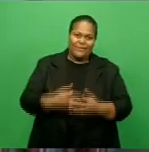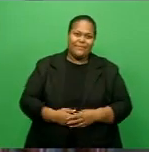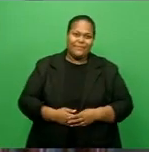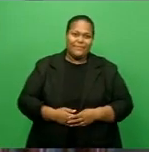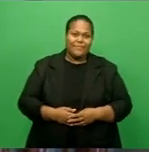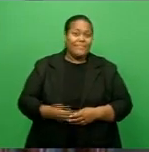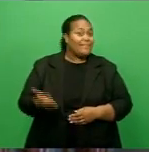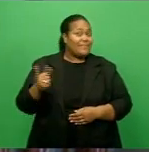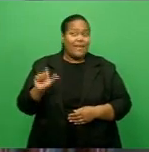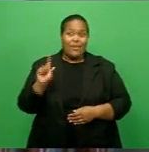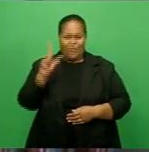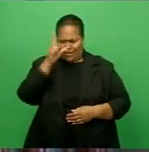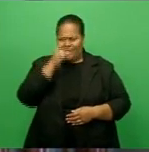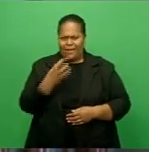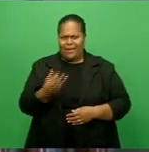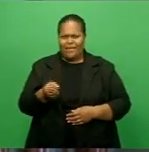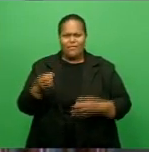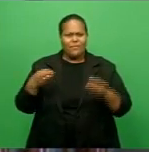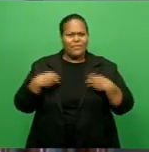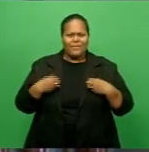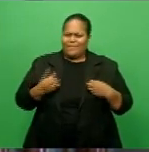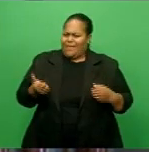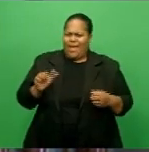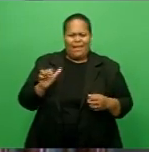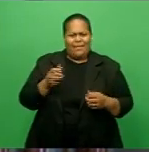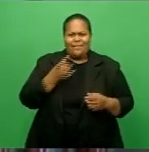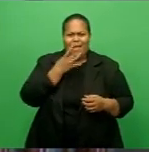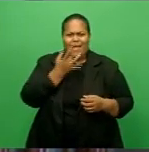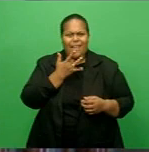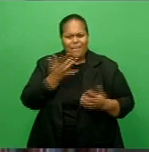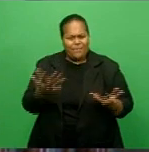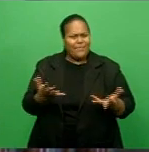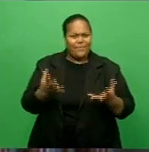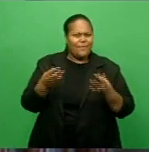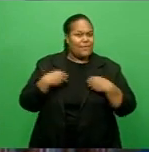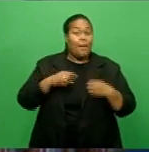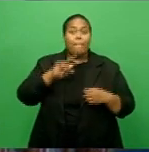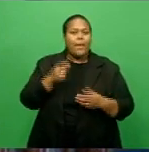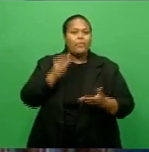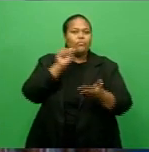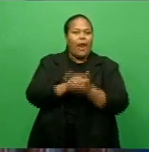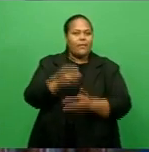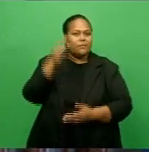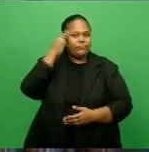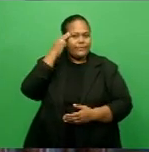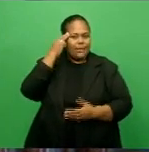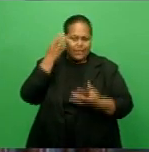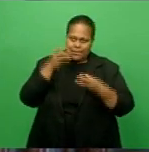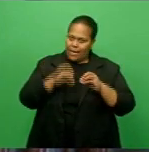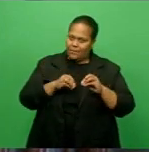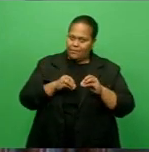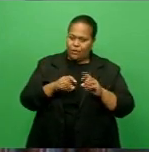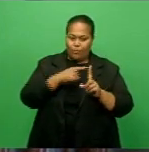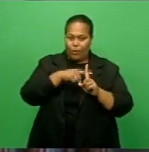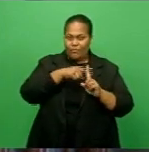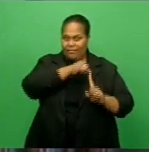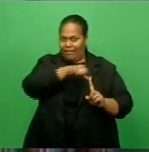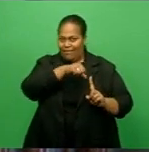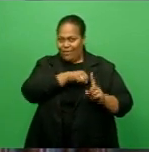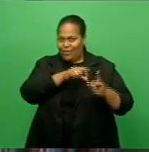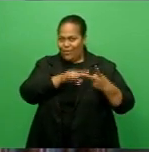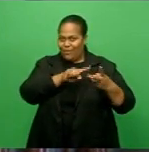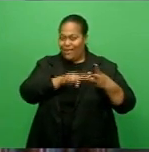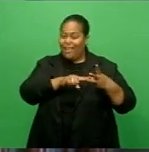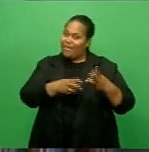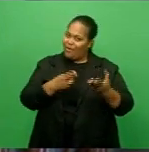Anyone can run a business of any form. It got to do with the right mindset, a positive attitude, and being honest in